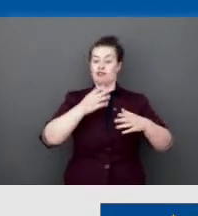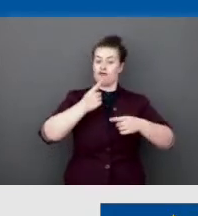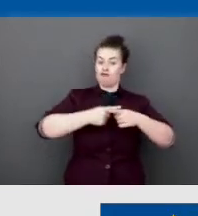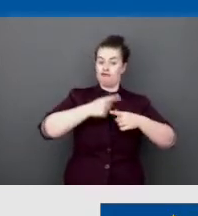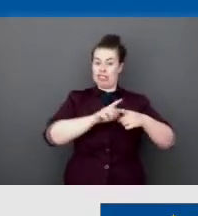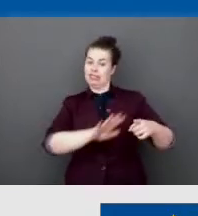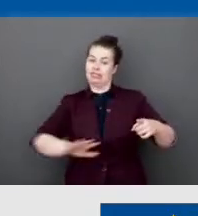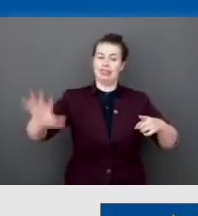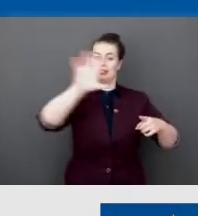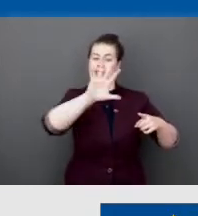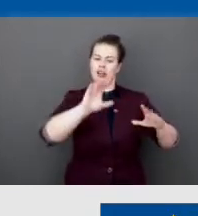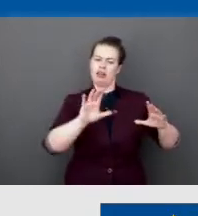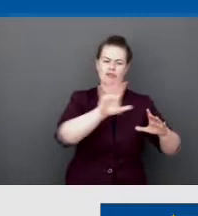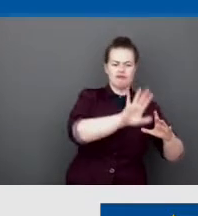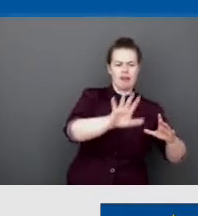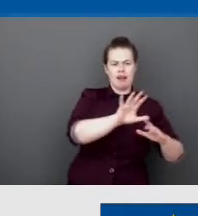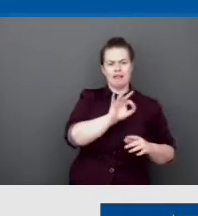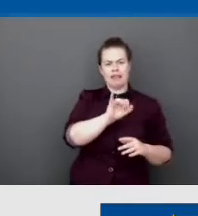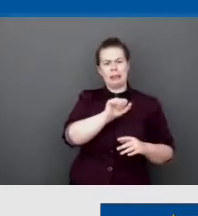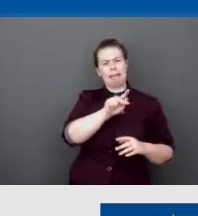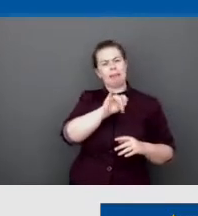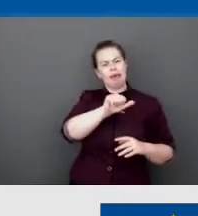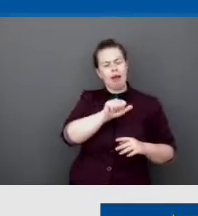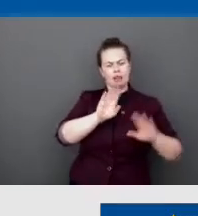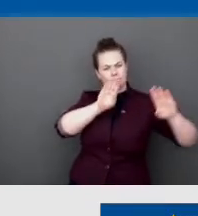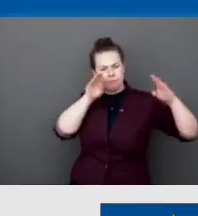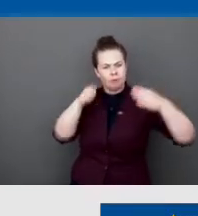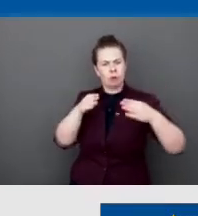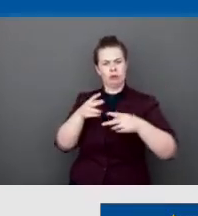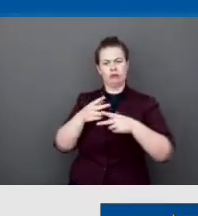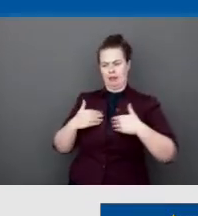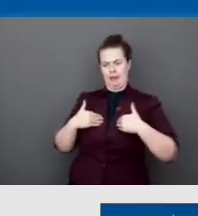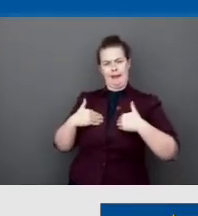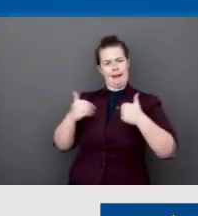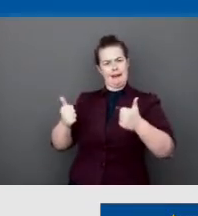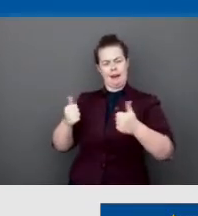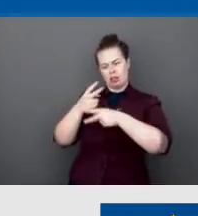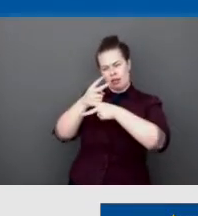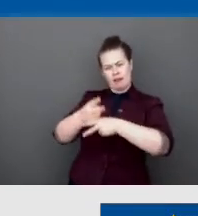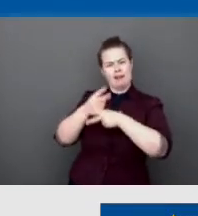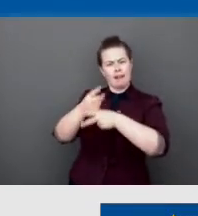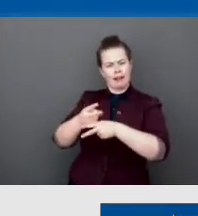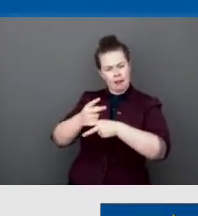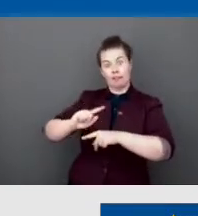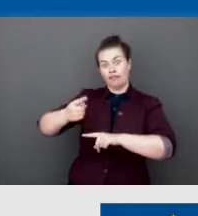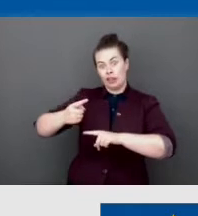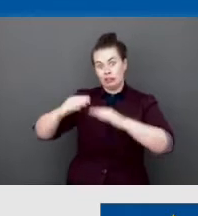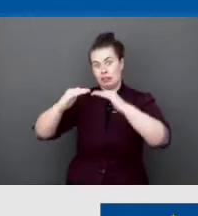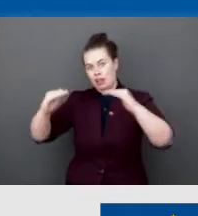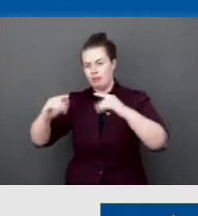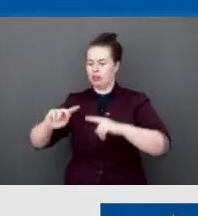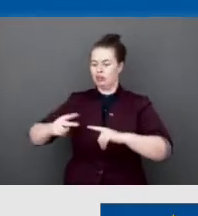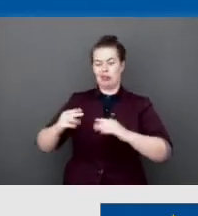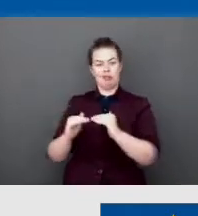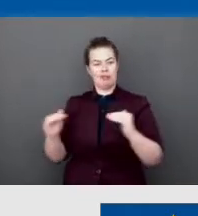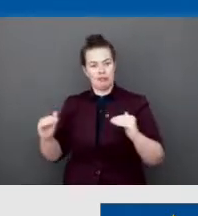healthcare structures with primary healthcare and secondary healthcare, the local authorities, municipal services with medical